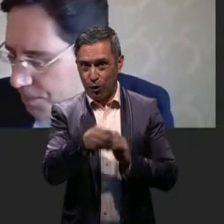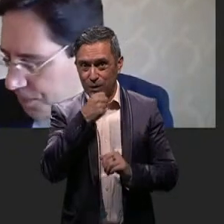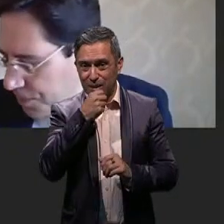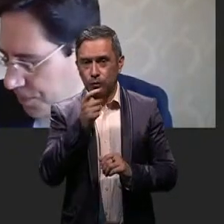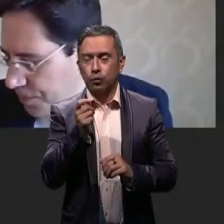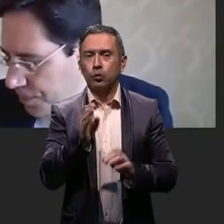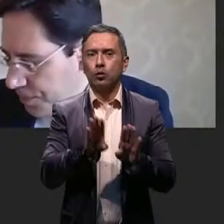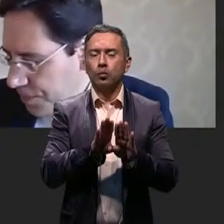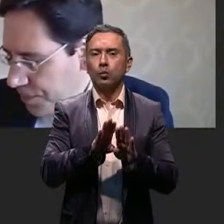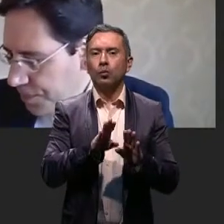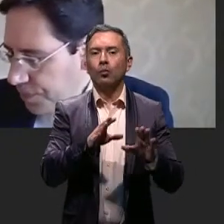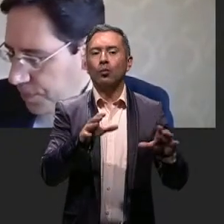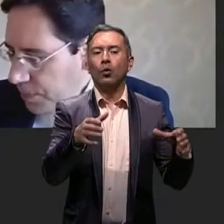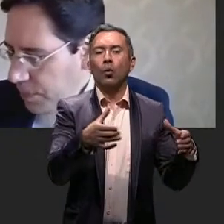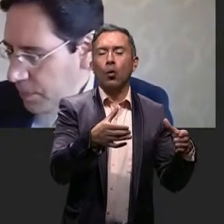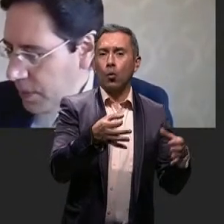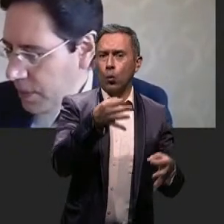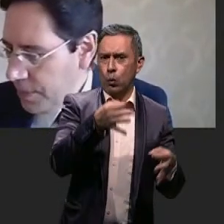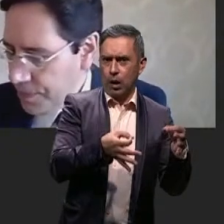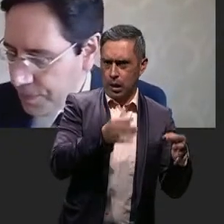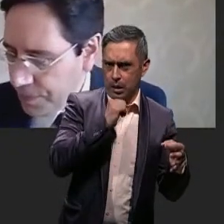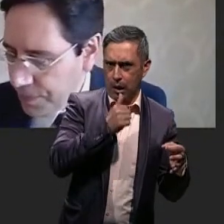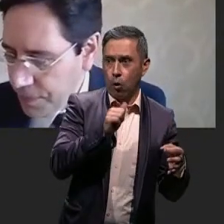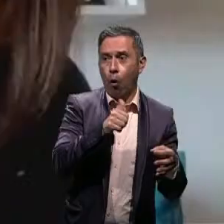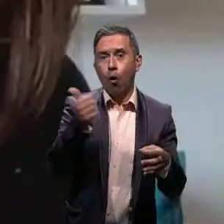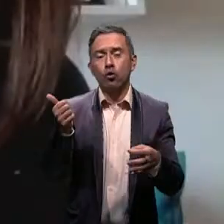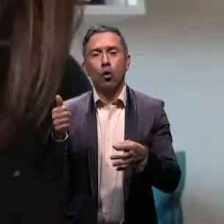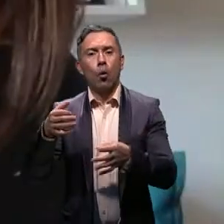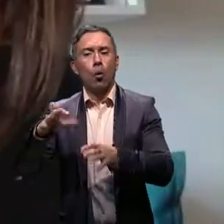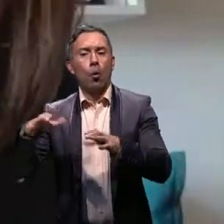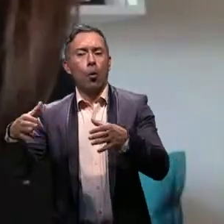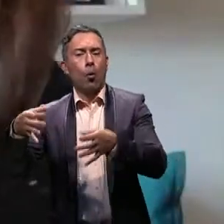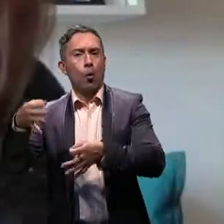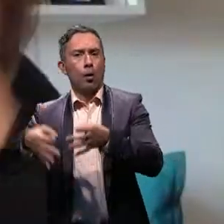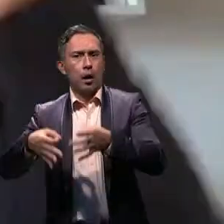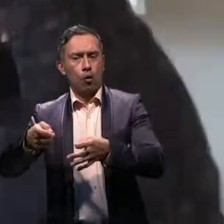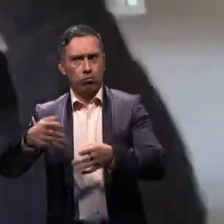of that they are kind of a jury and a part,